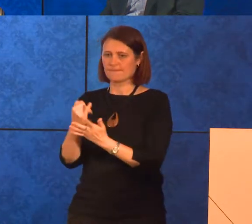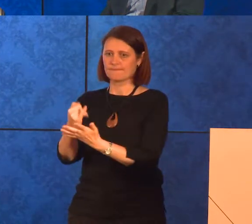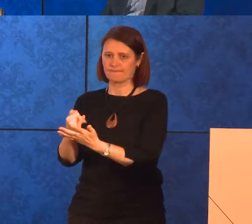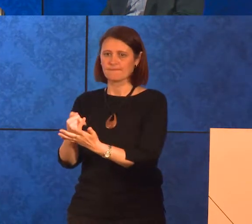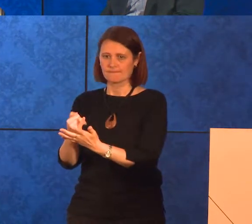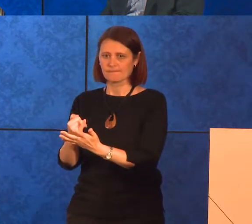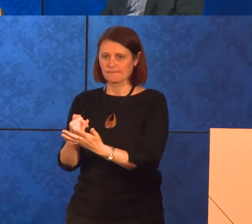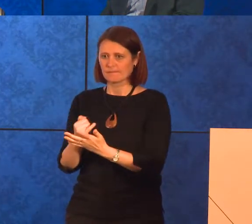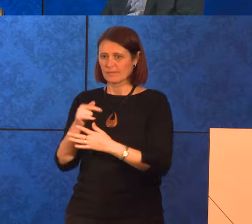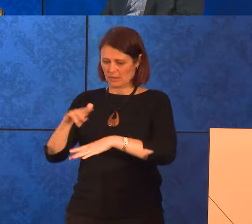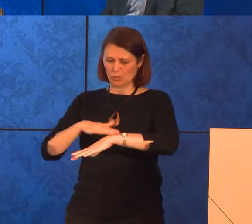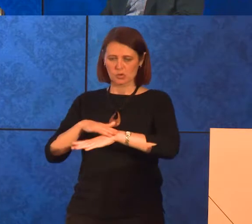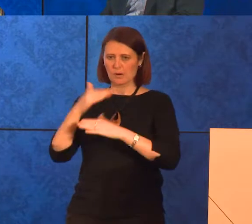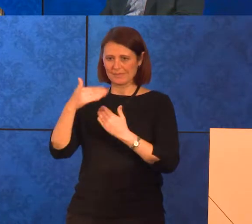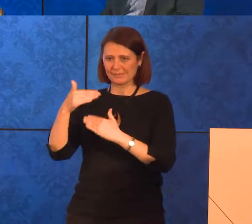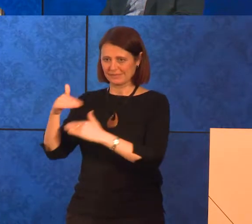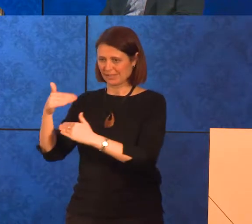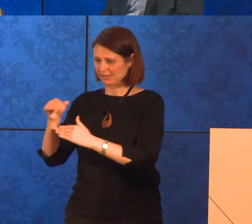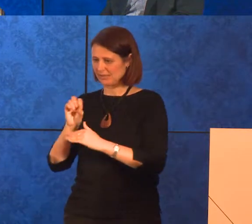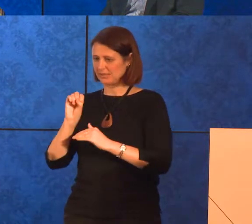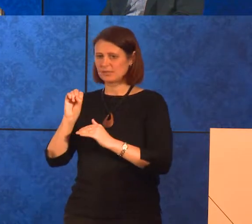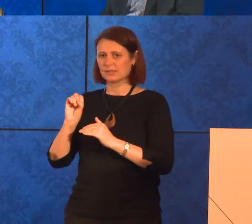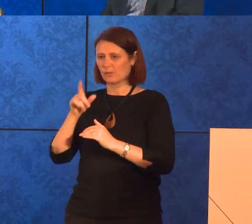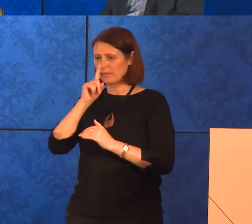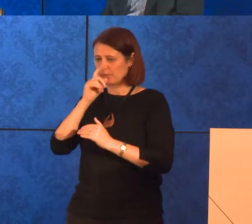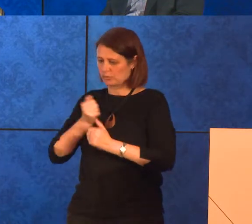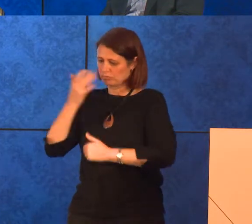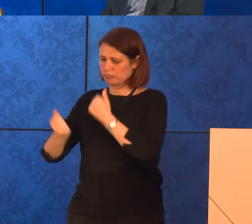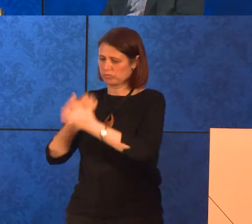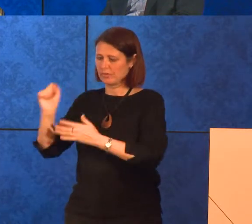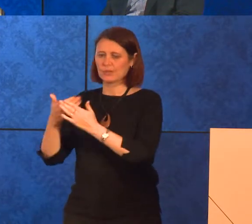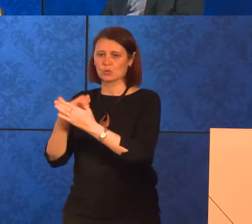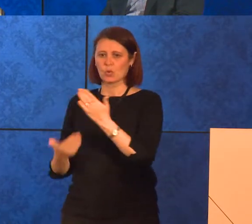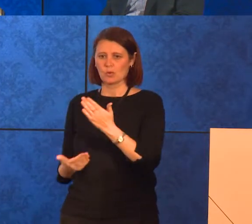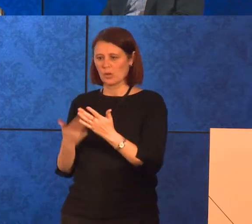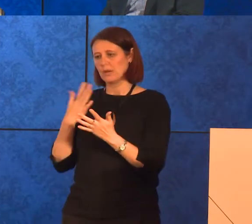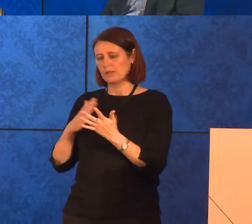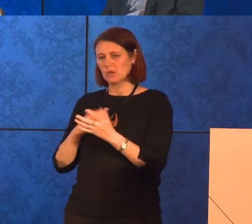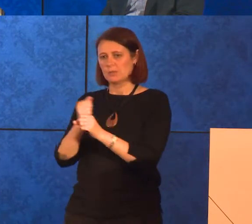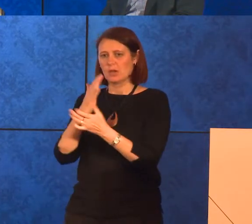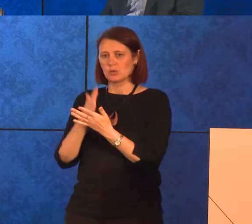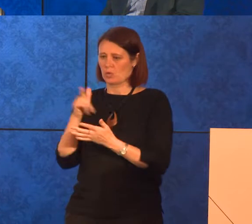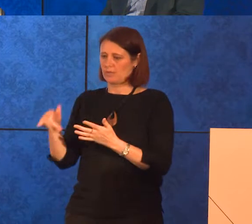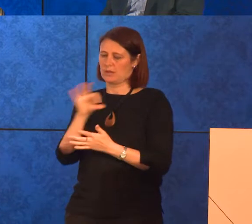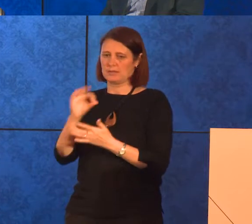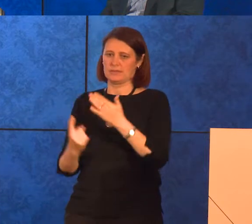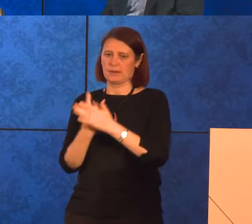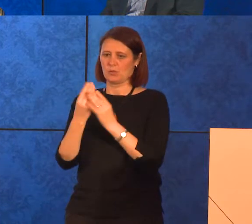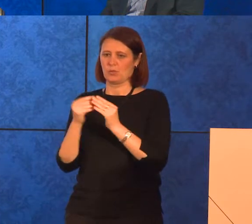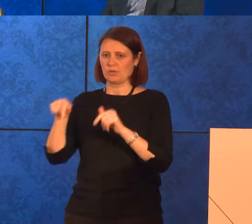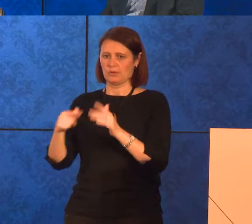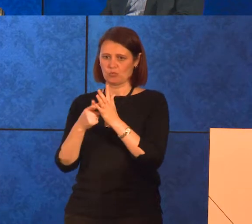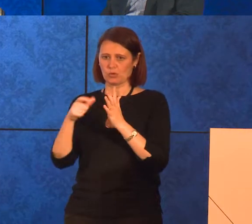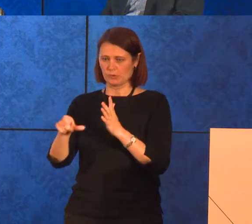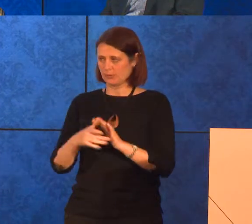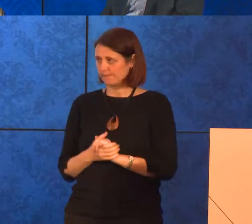There were time limitations placed on people telling their story. We need to absolutely ensure that doesn't occur with this Royal